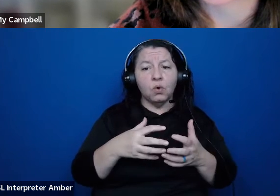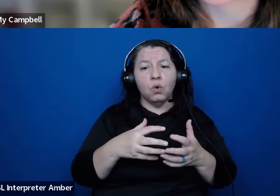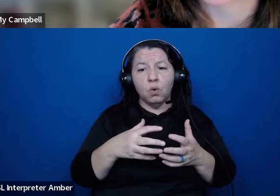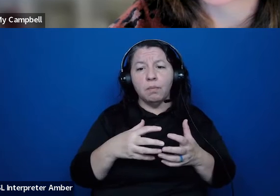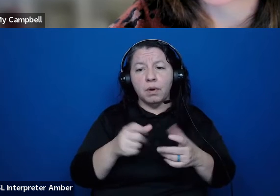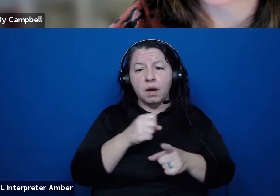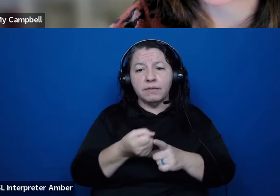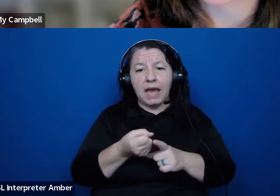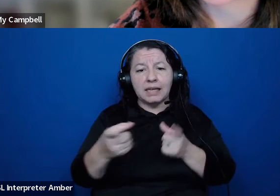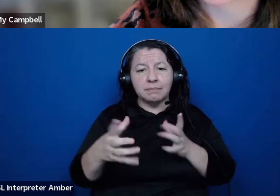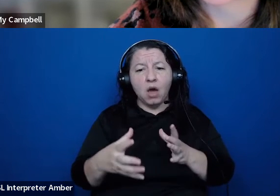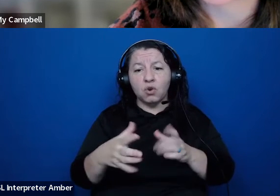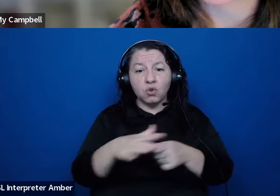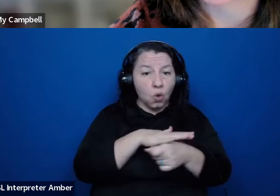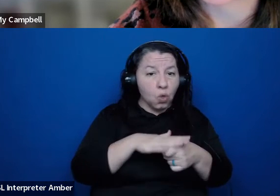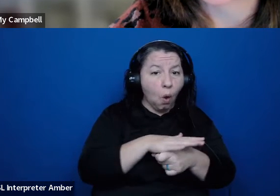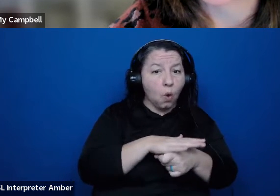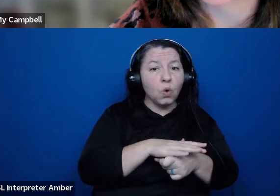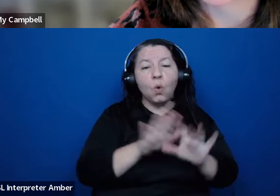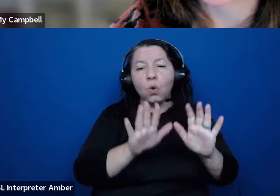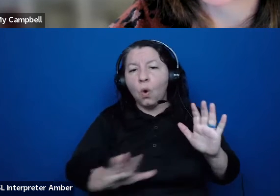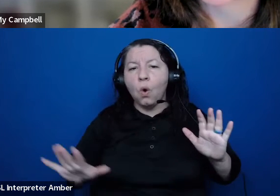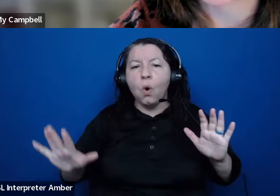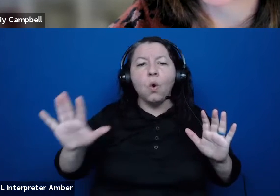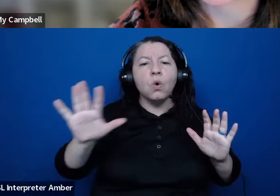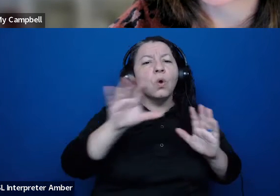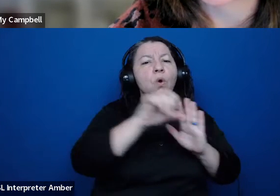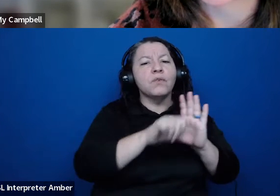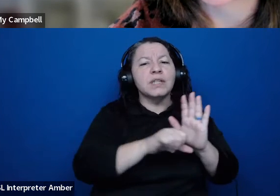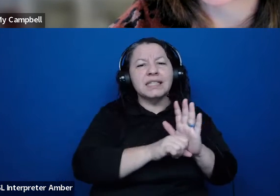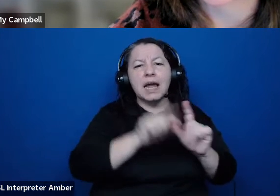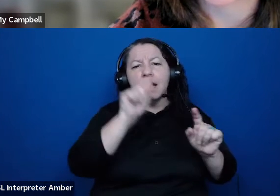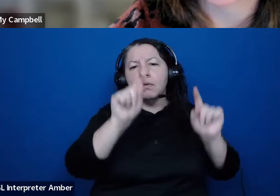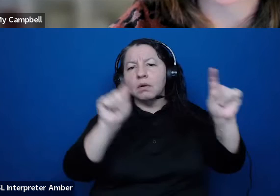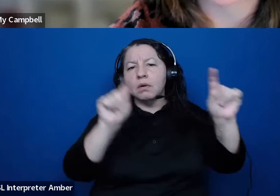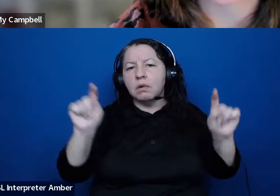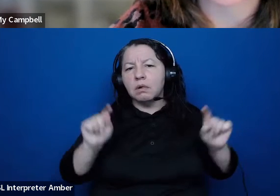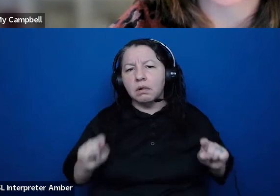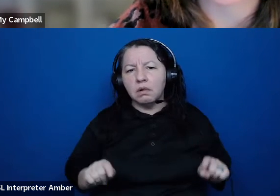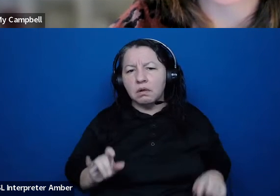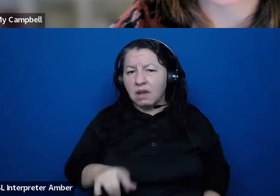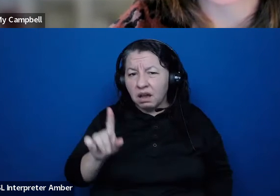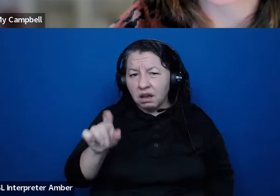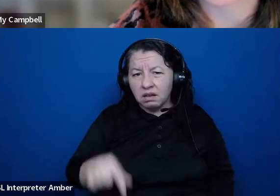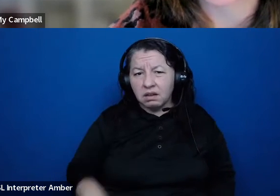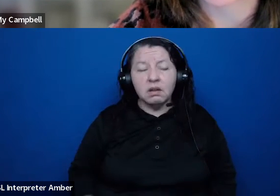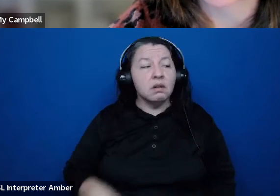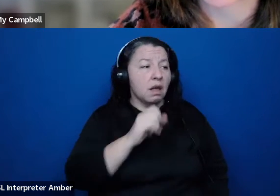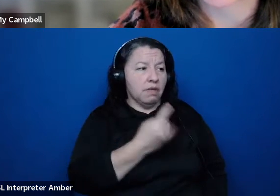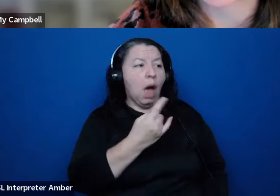area or is that spread out throughout the state? I think it's spread out throughout the state, isn't it? Yeah, that would have spread out through the state.